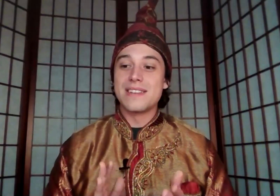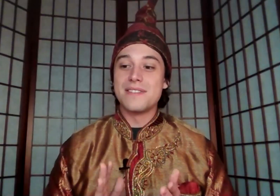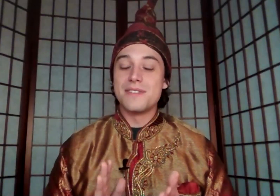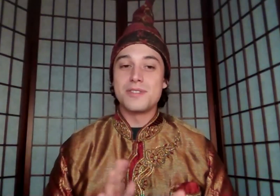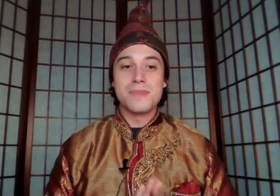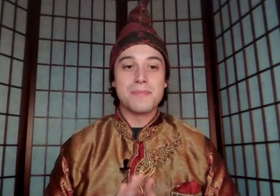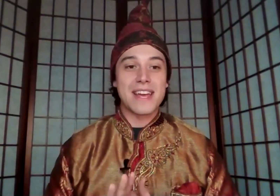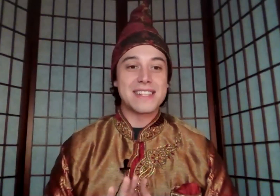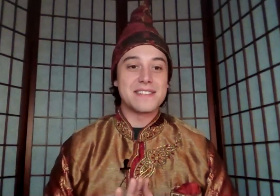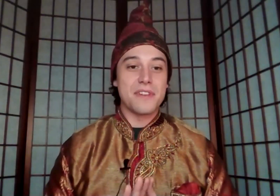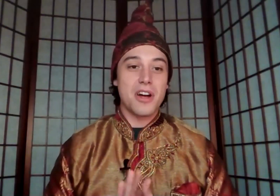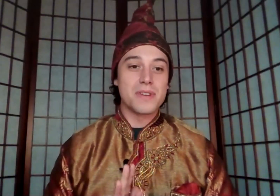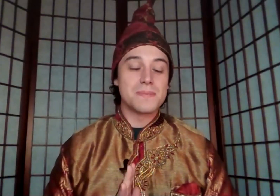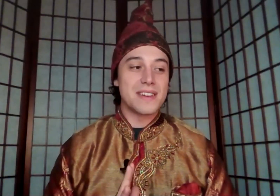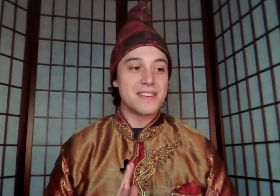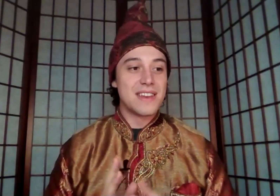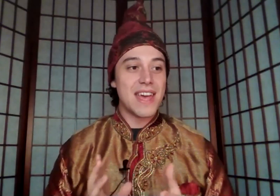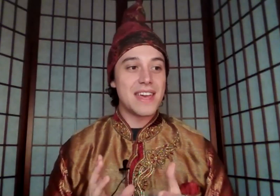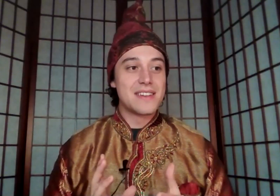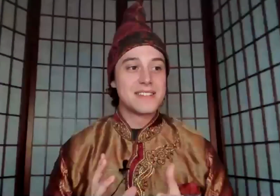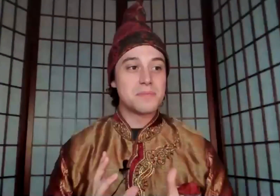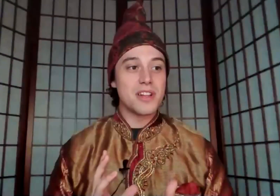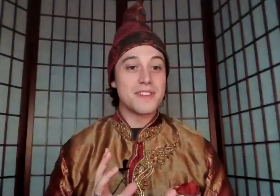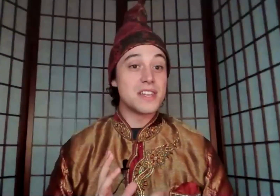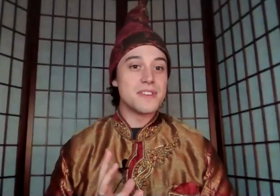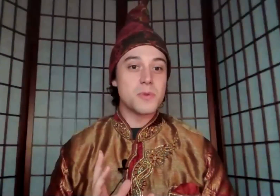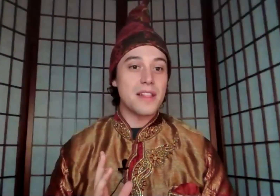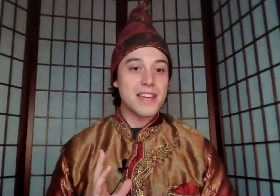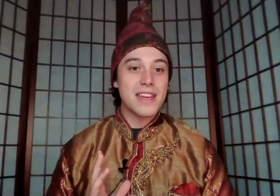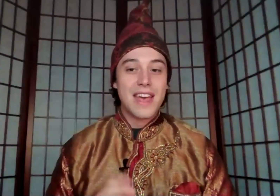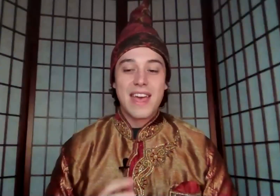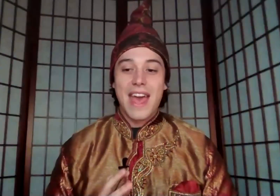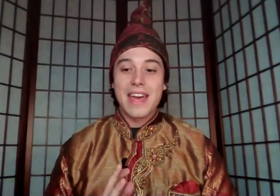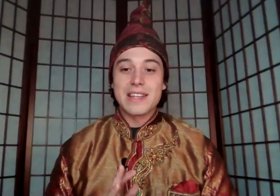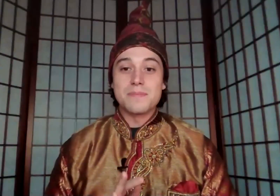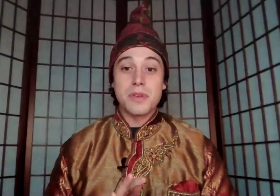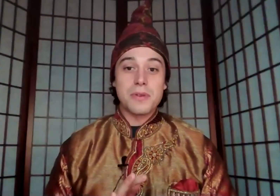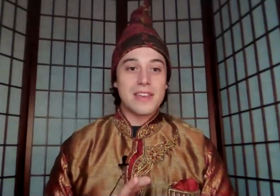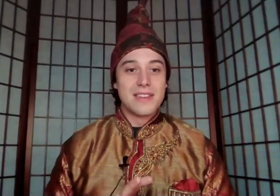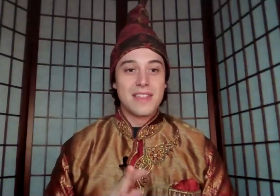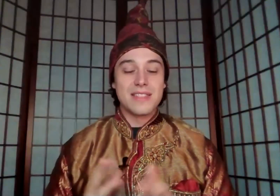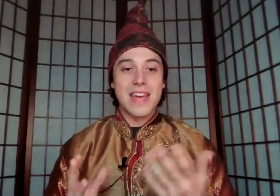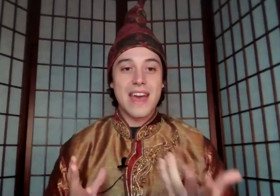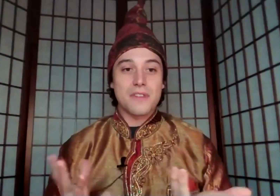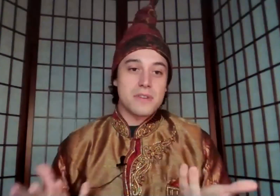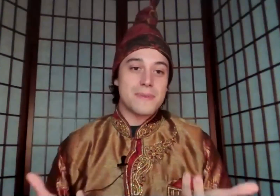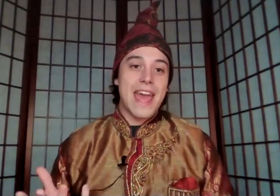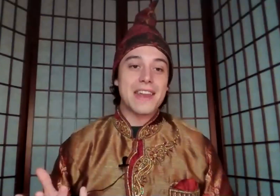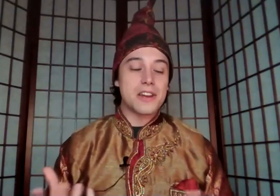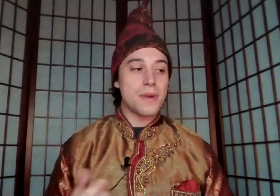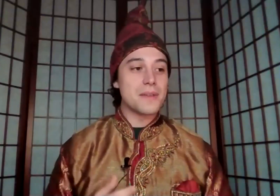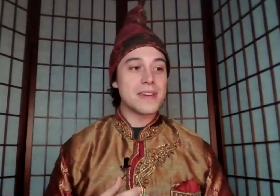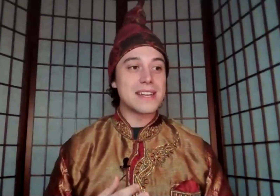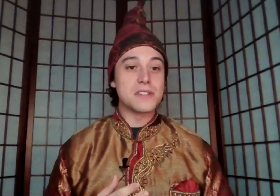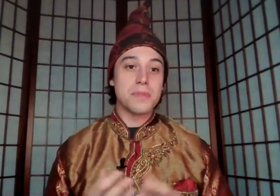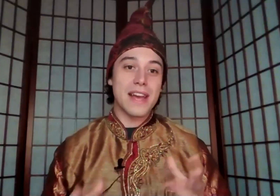But to me, black cats has always been a symbol of individuality and beauty. They have always been